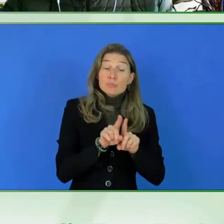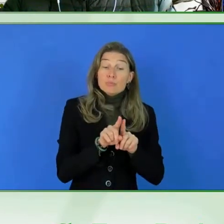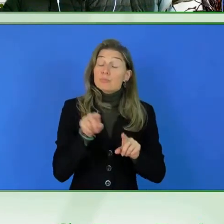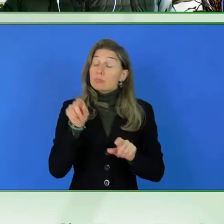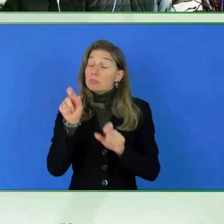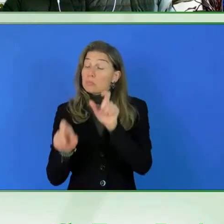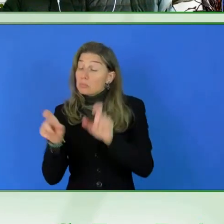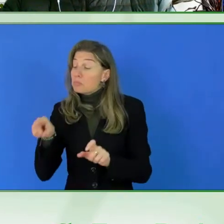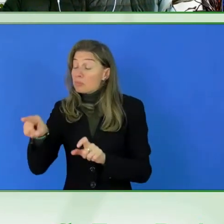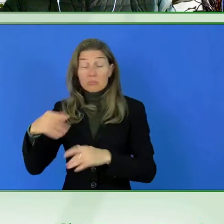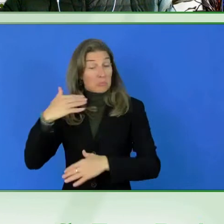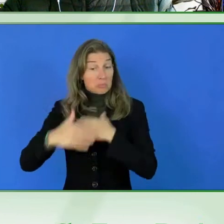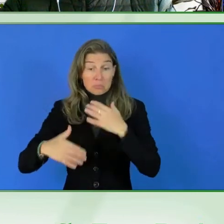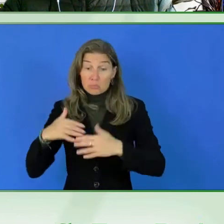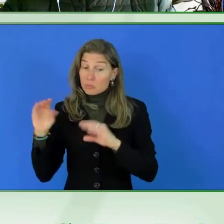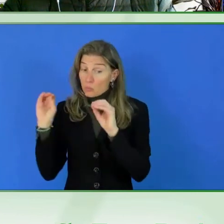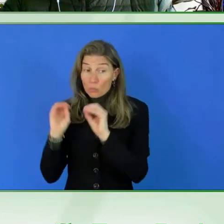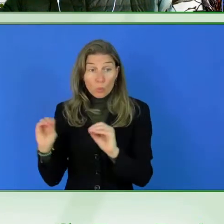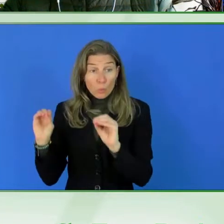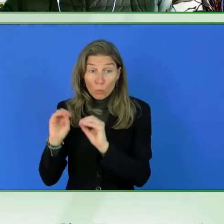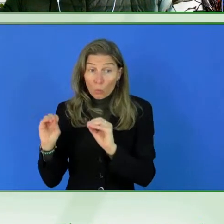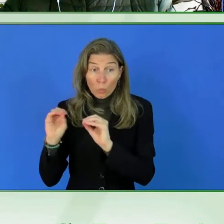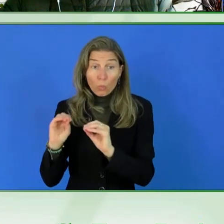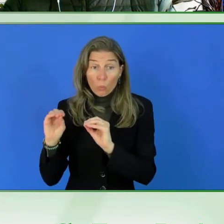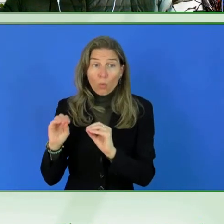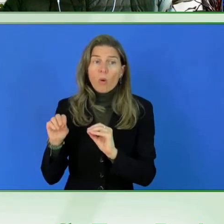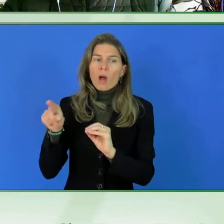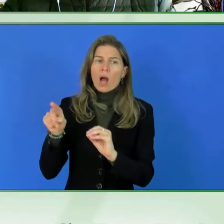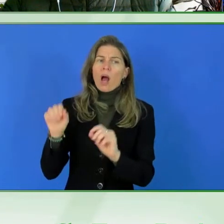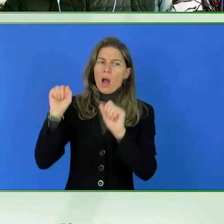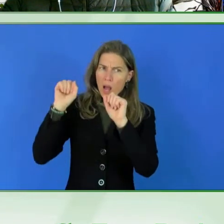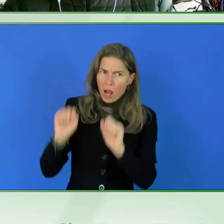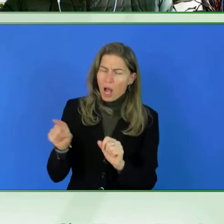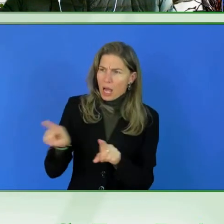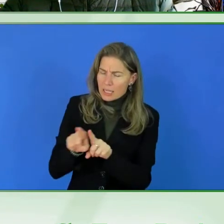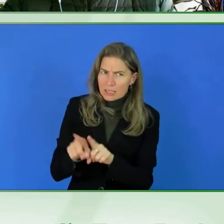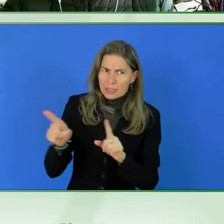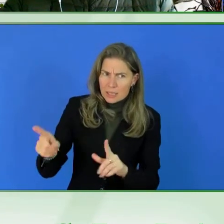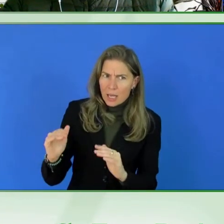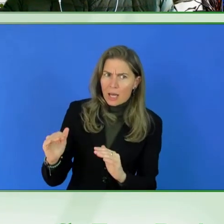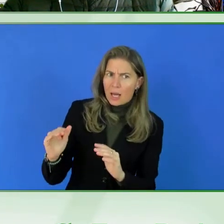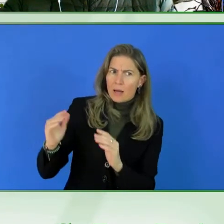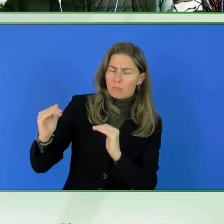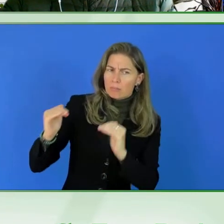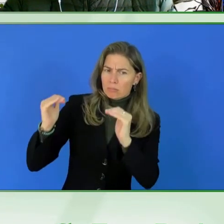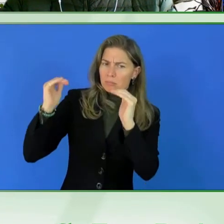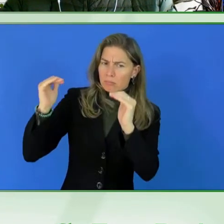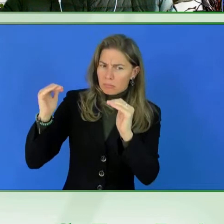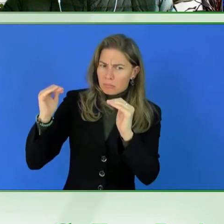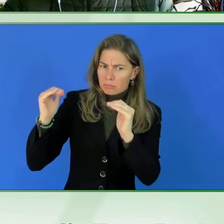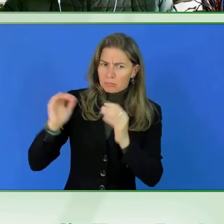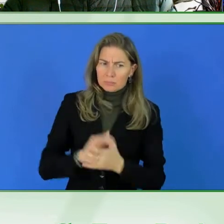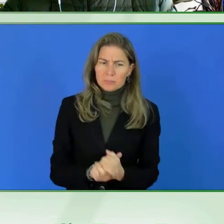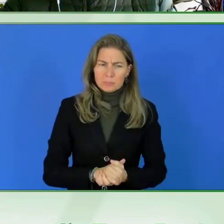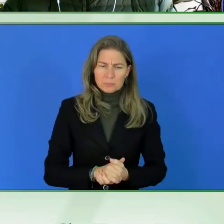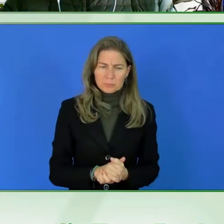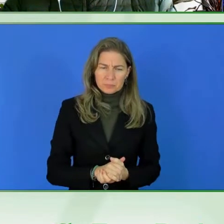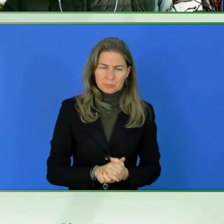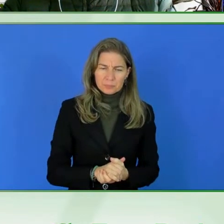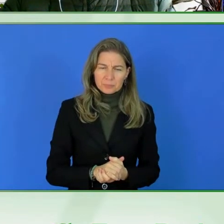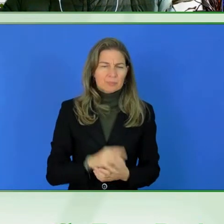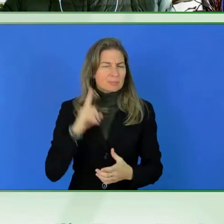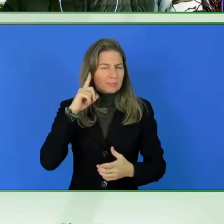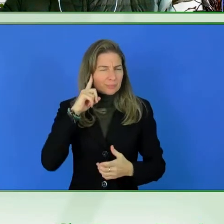various. Upgrade for accessible facilities is another key area for our barrier-free culture.